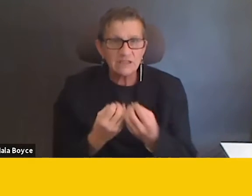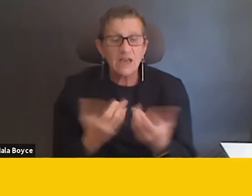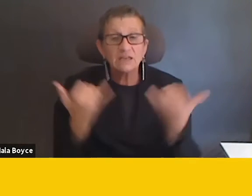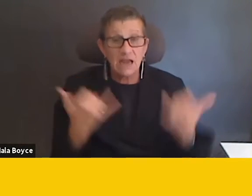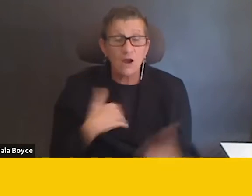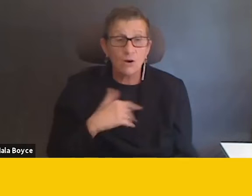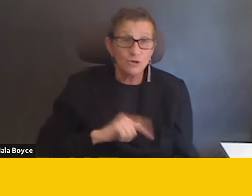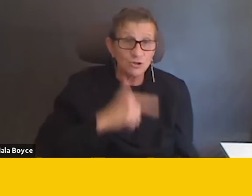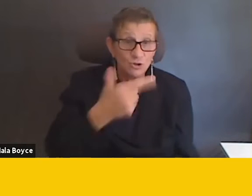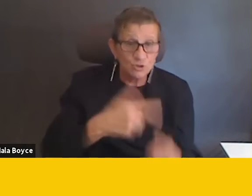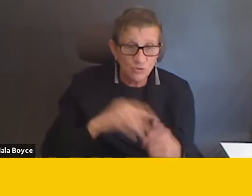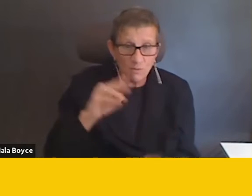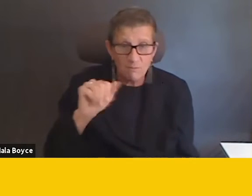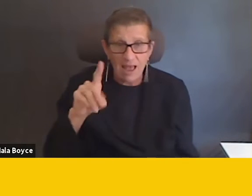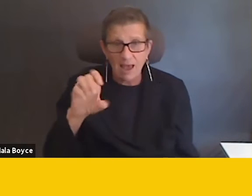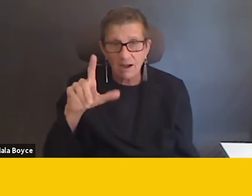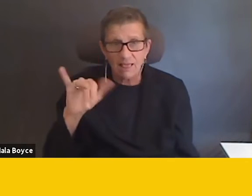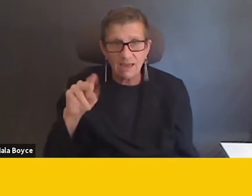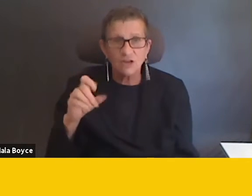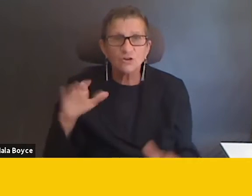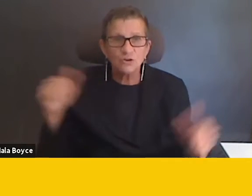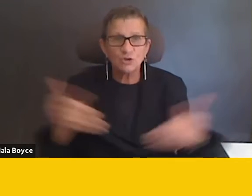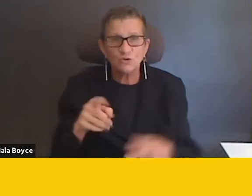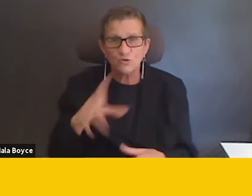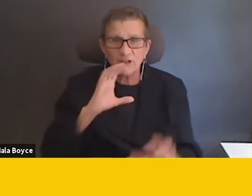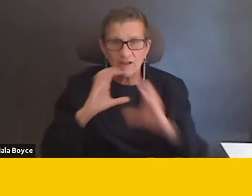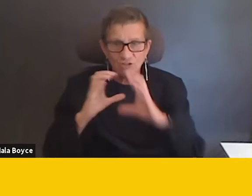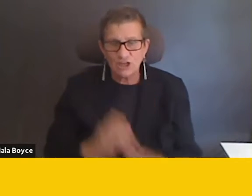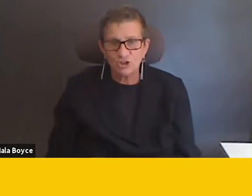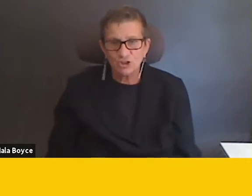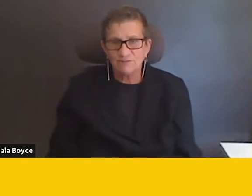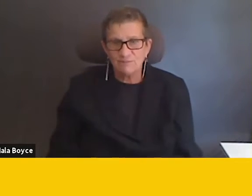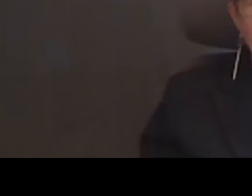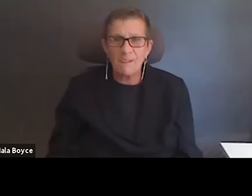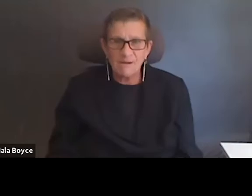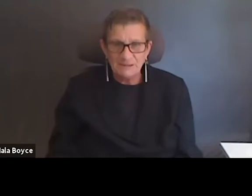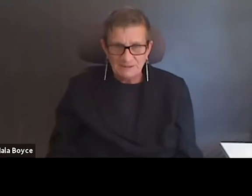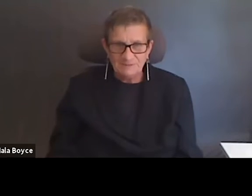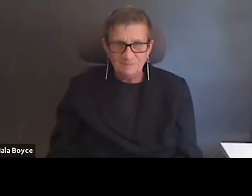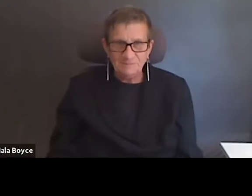back over to Madeline to contribute to the conversation.